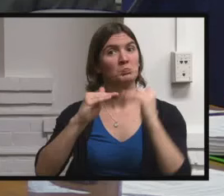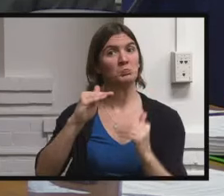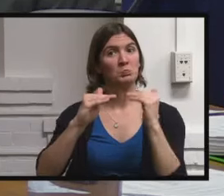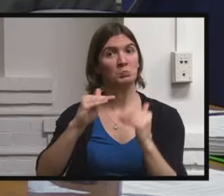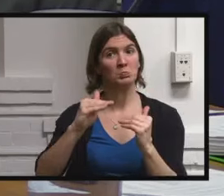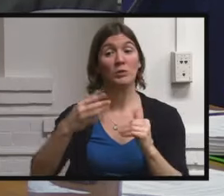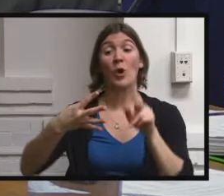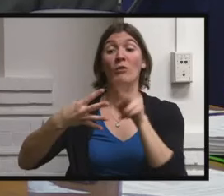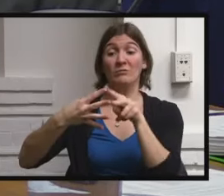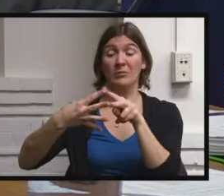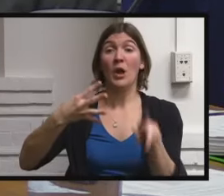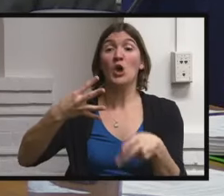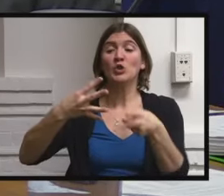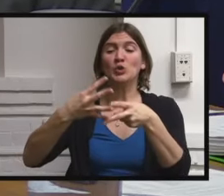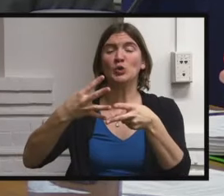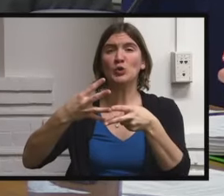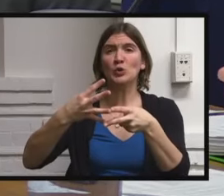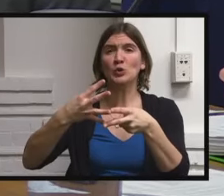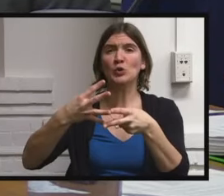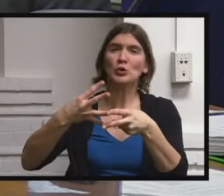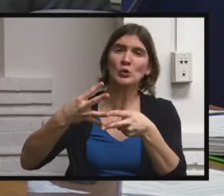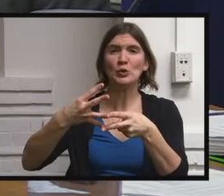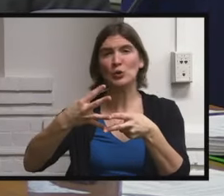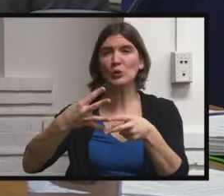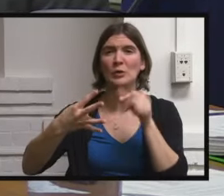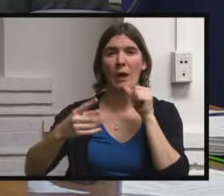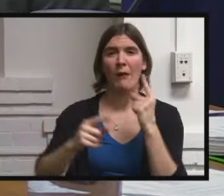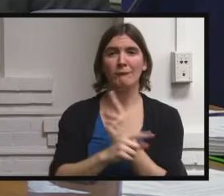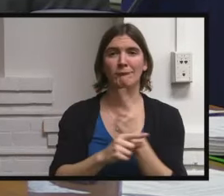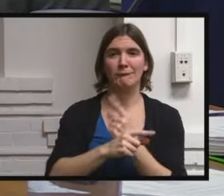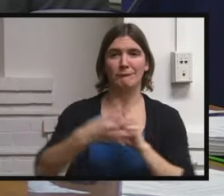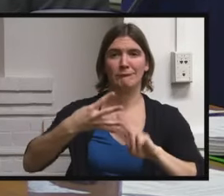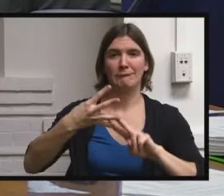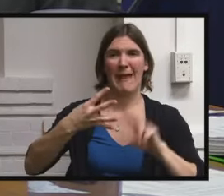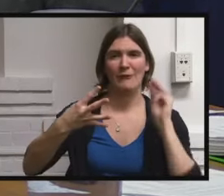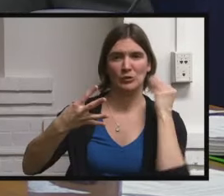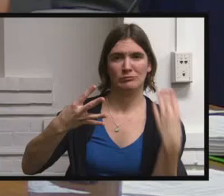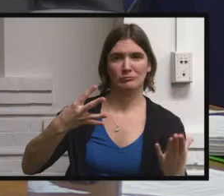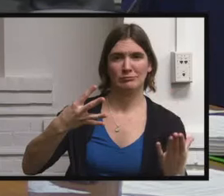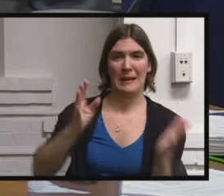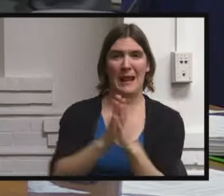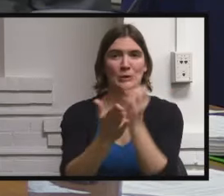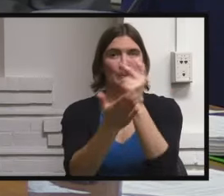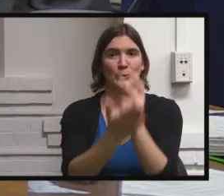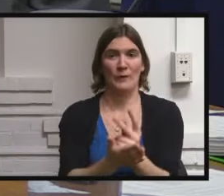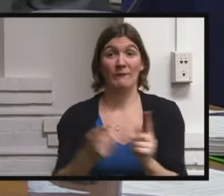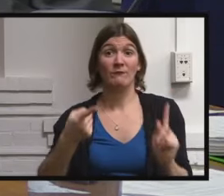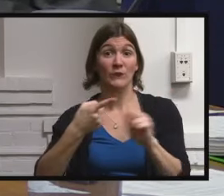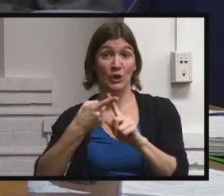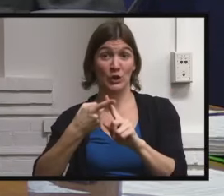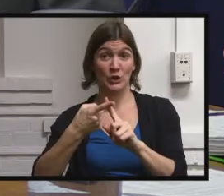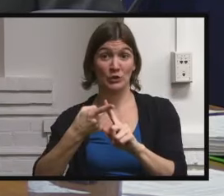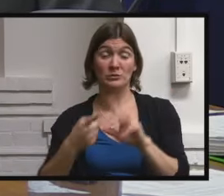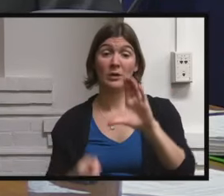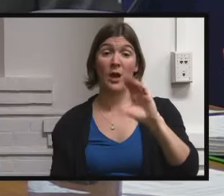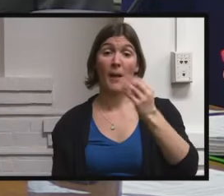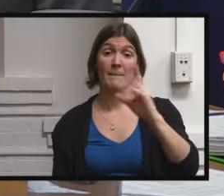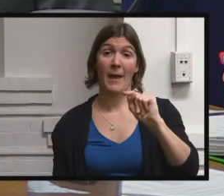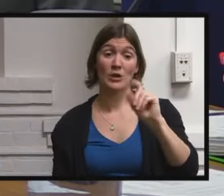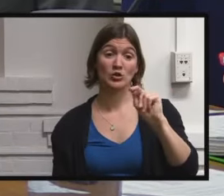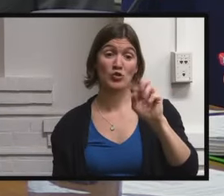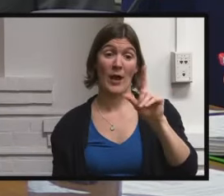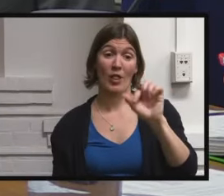of them have nuances to them that I want to briefly explain and ask for your approval on all four. So the first is the compact